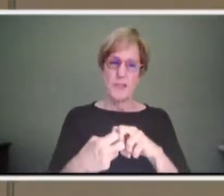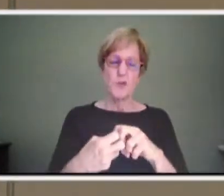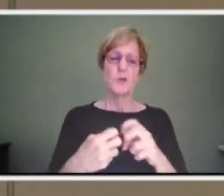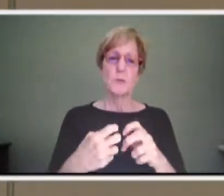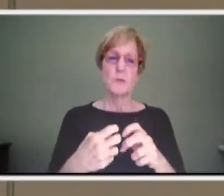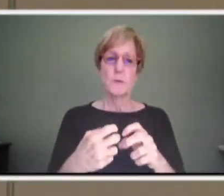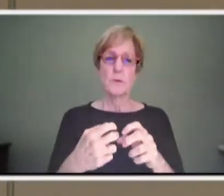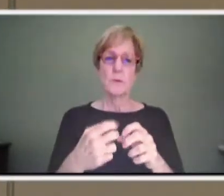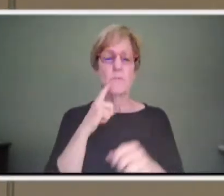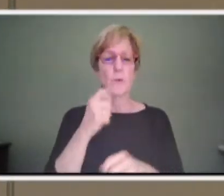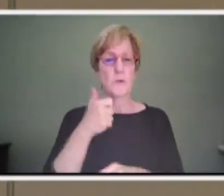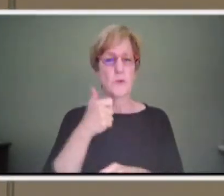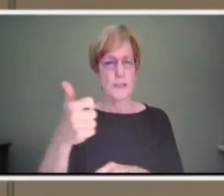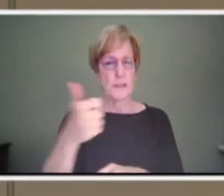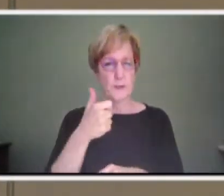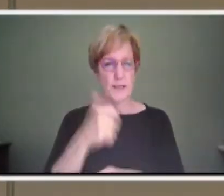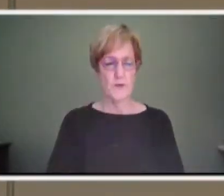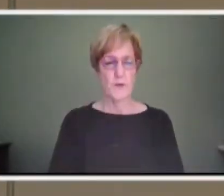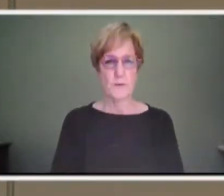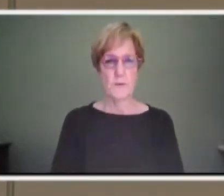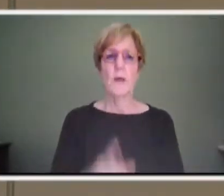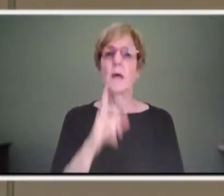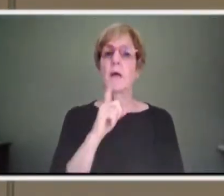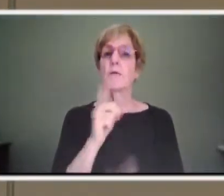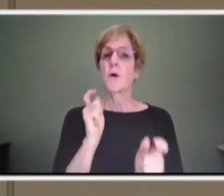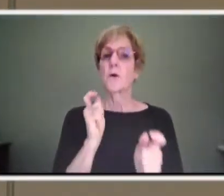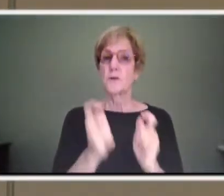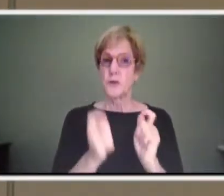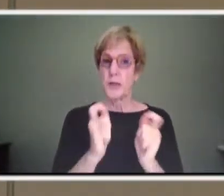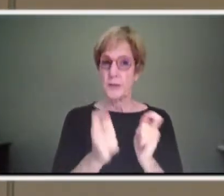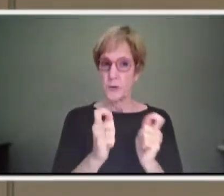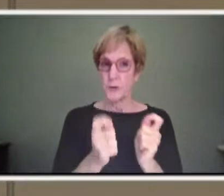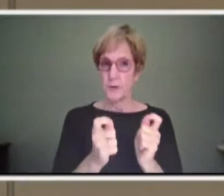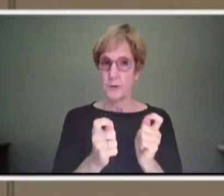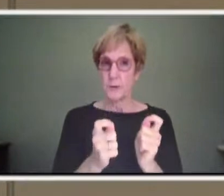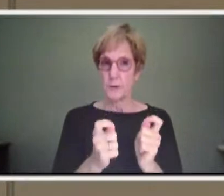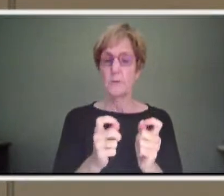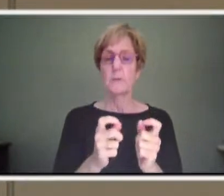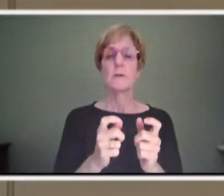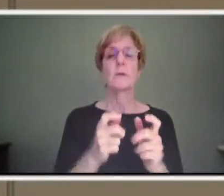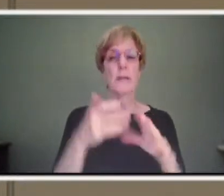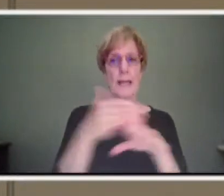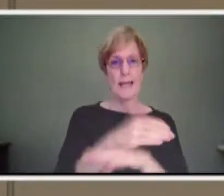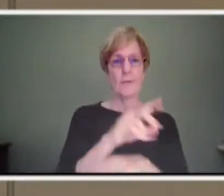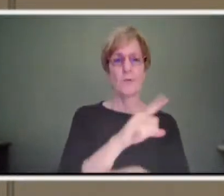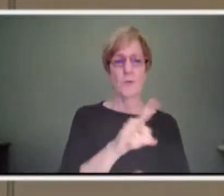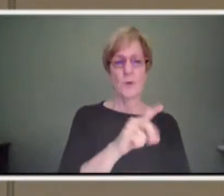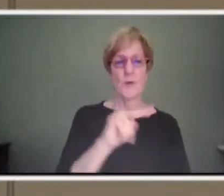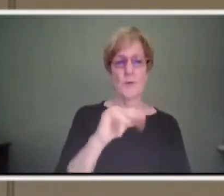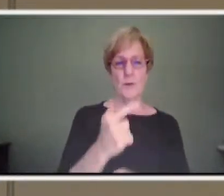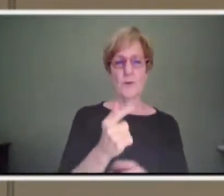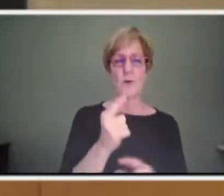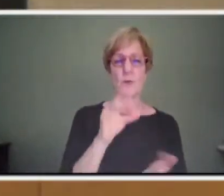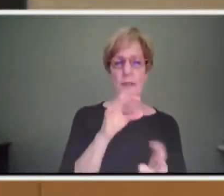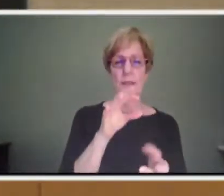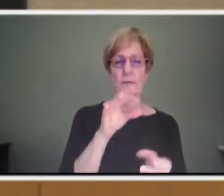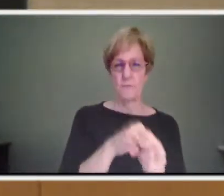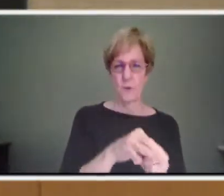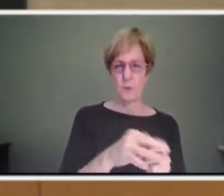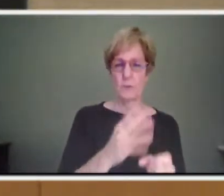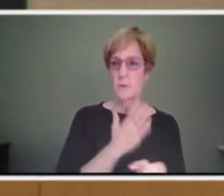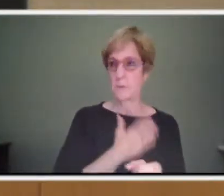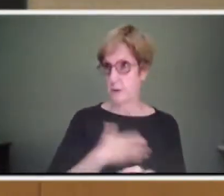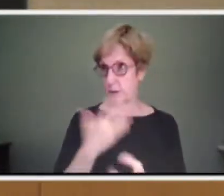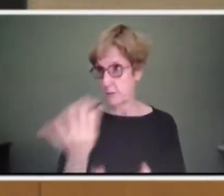to transportation. There are changes, like I said, that came after the zoning committee's vote. Mr. Pettin, could you please tell us about those? Sure,